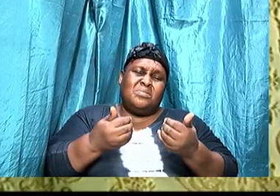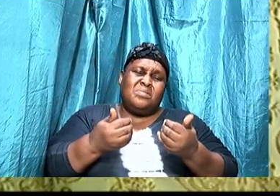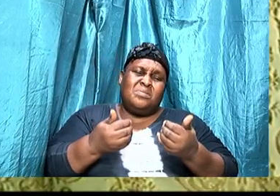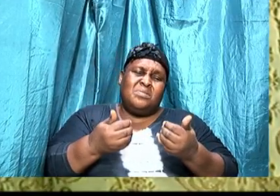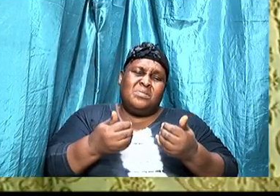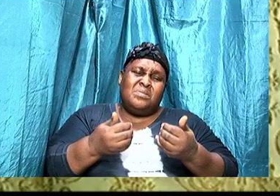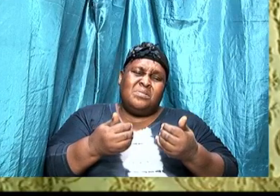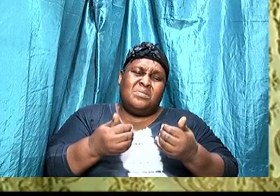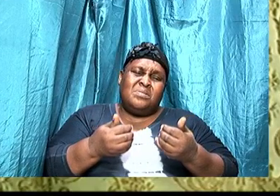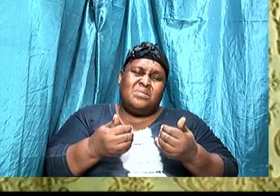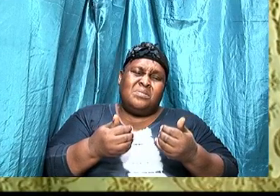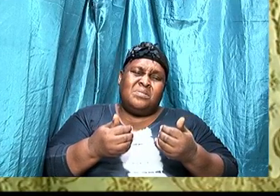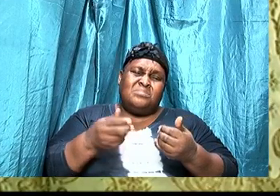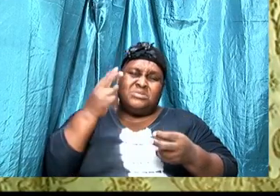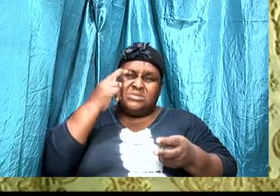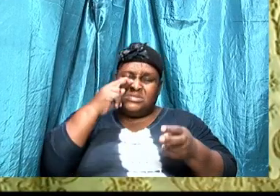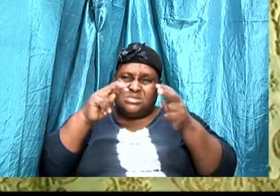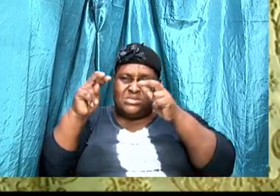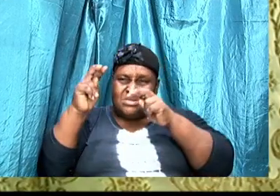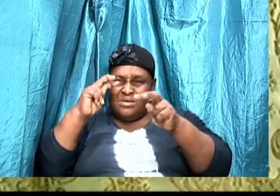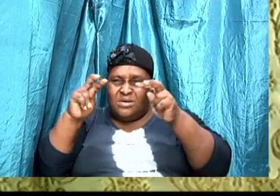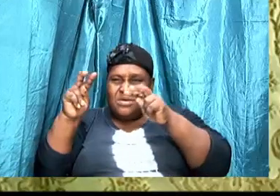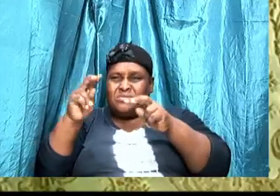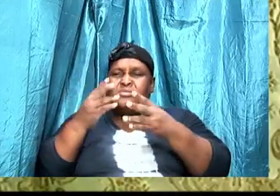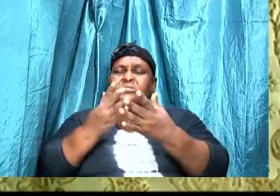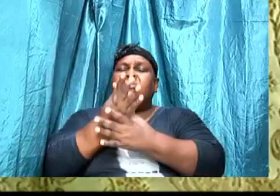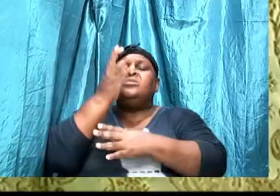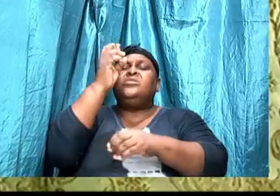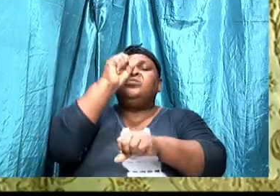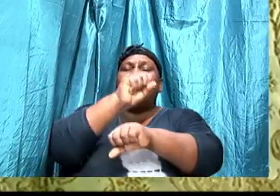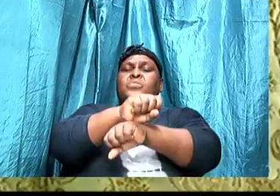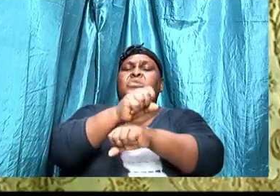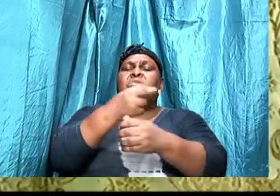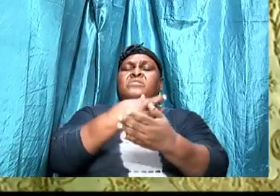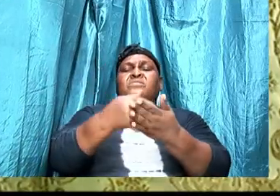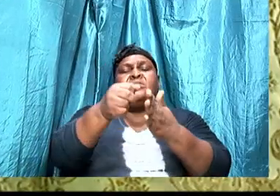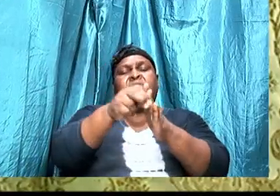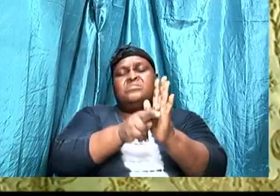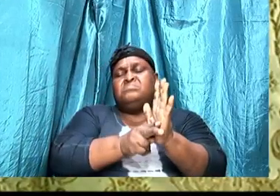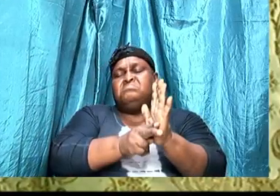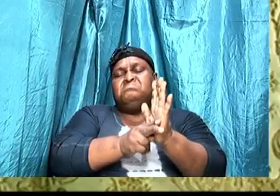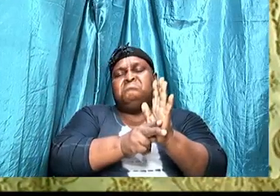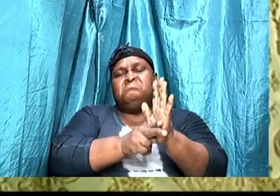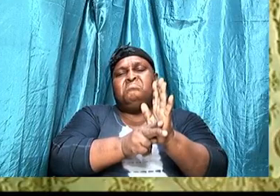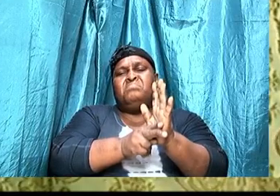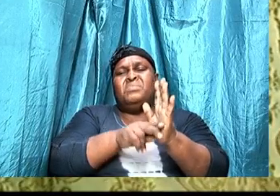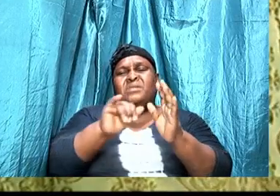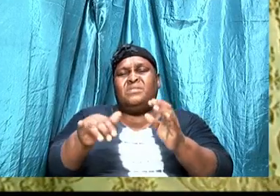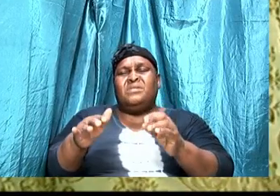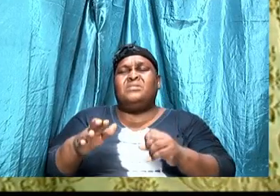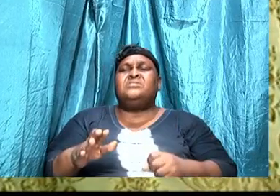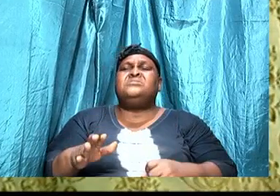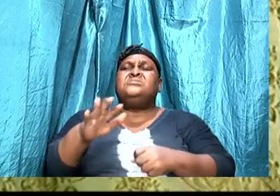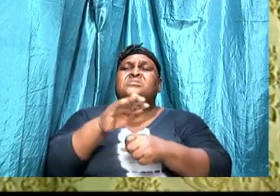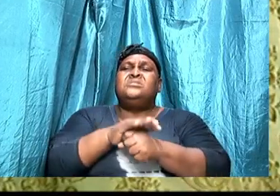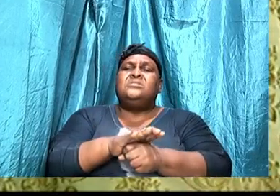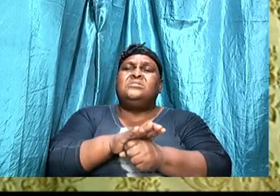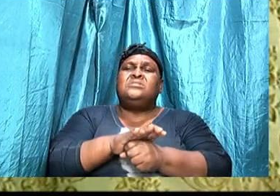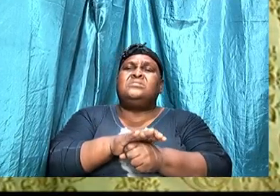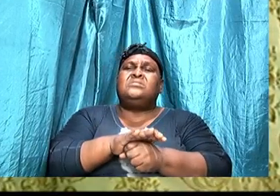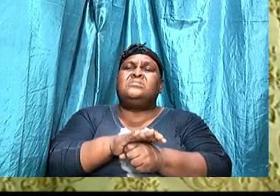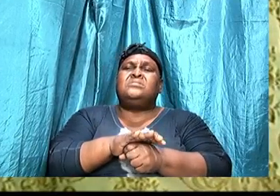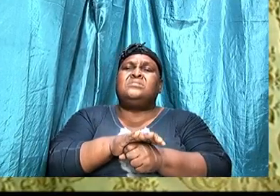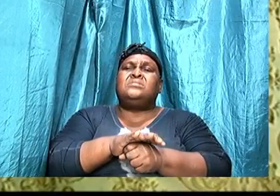But they as it were sought it through works of righteousness. Amen. And that is covered in, you know,